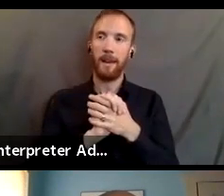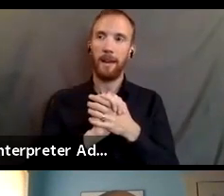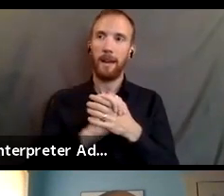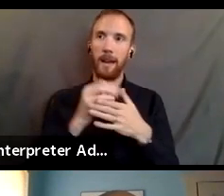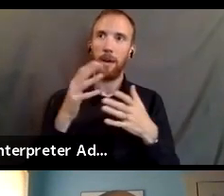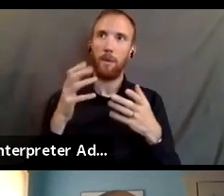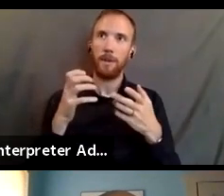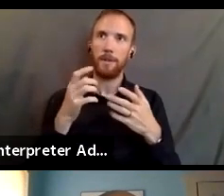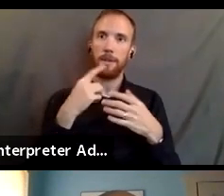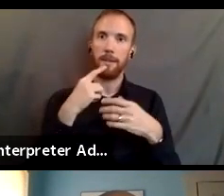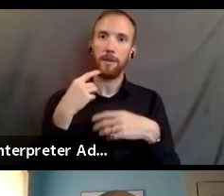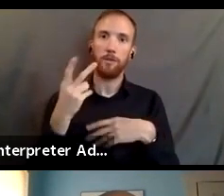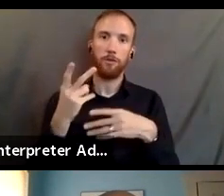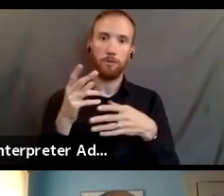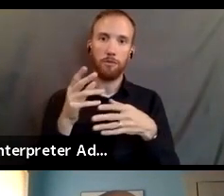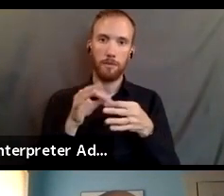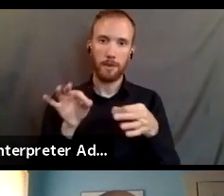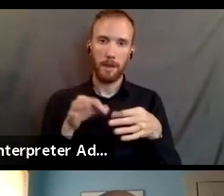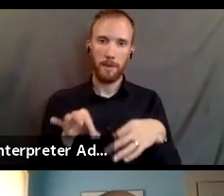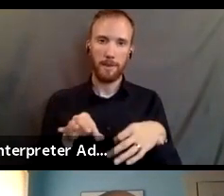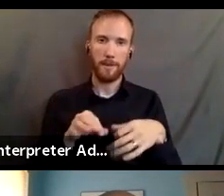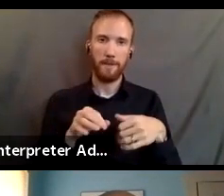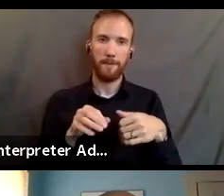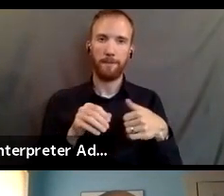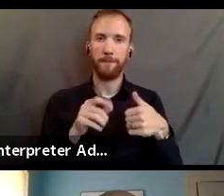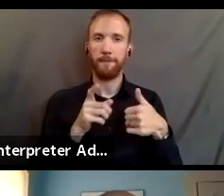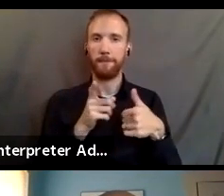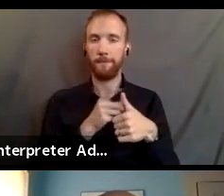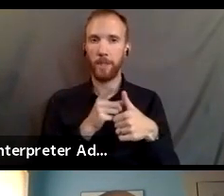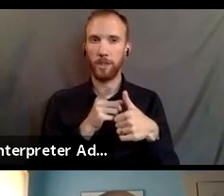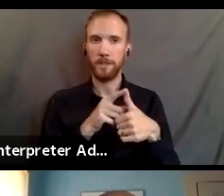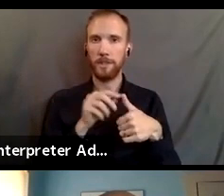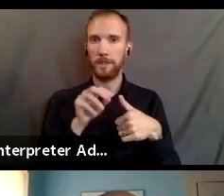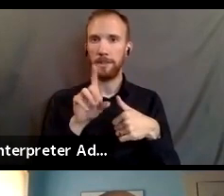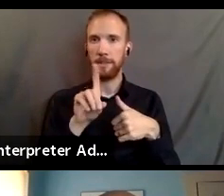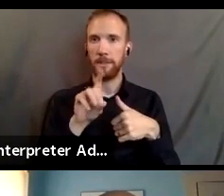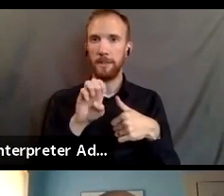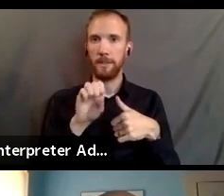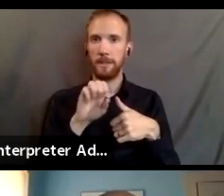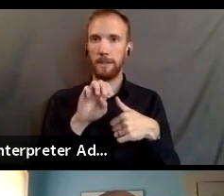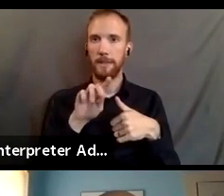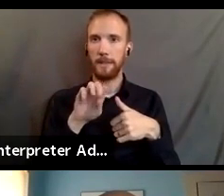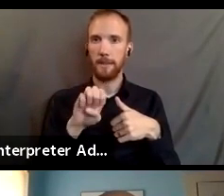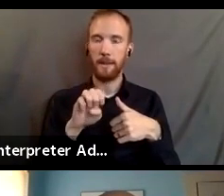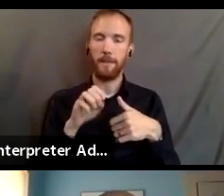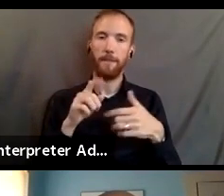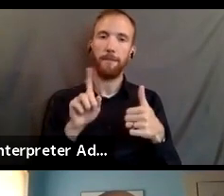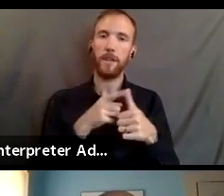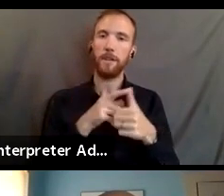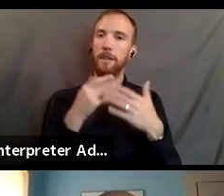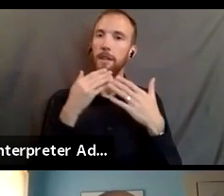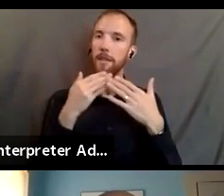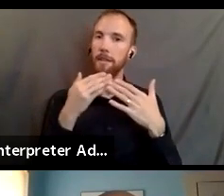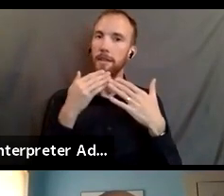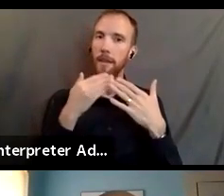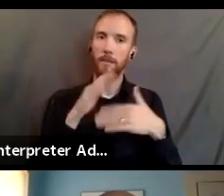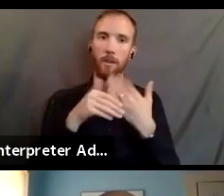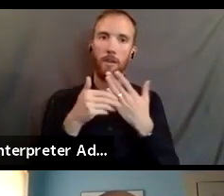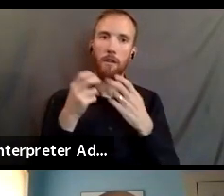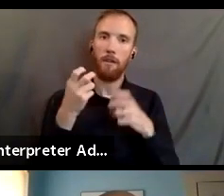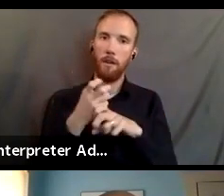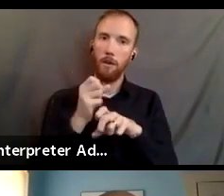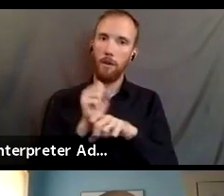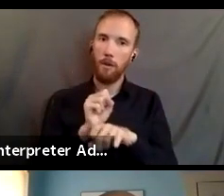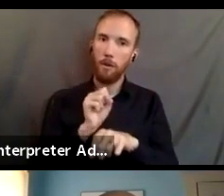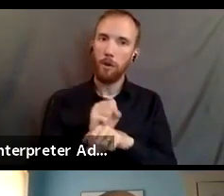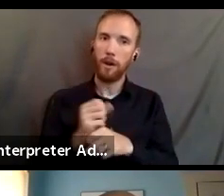two comments one by vicente uh first thank you for all the hard work in earning this this funds but also your